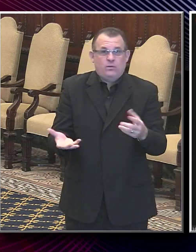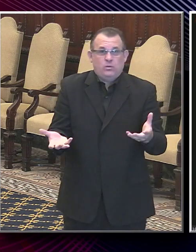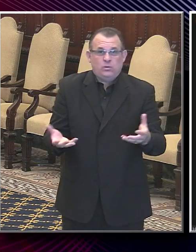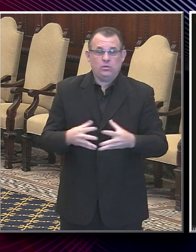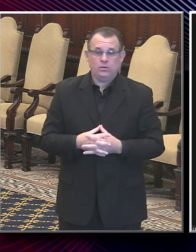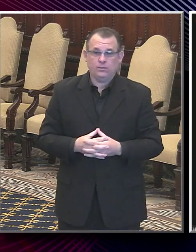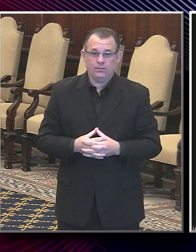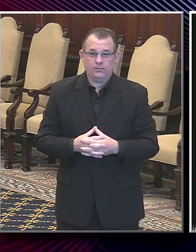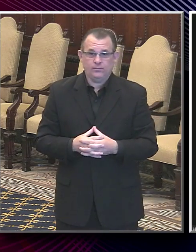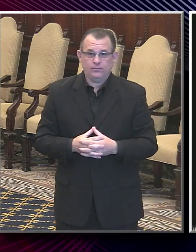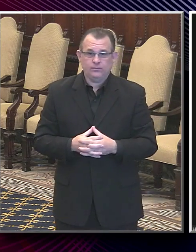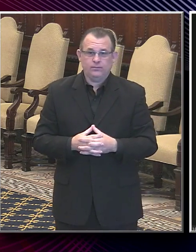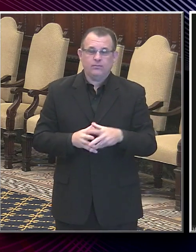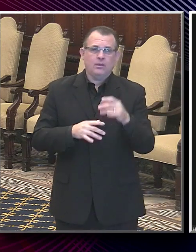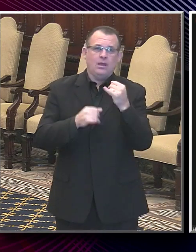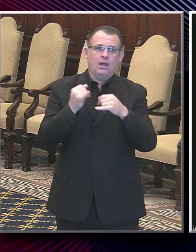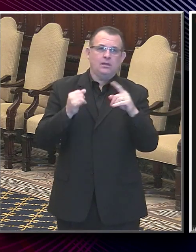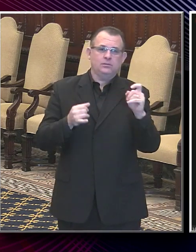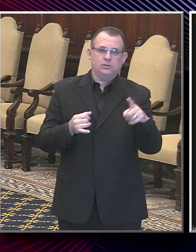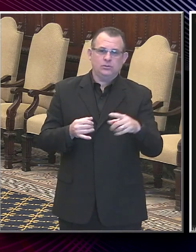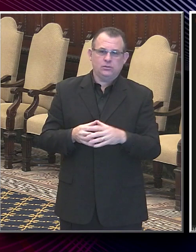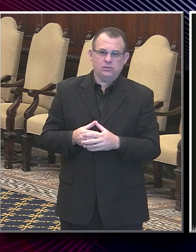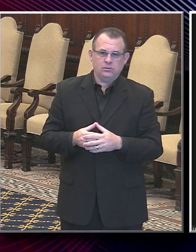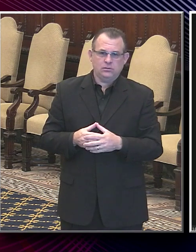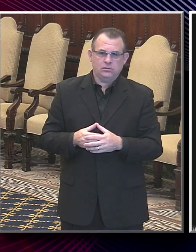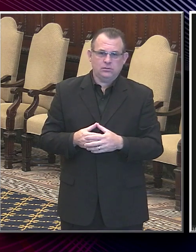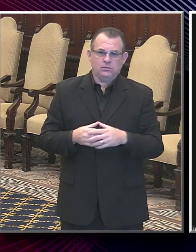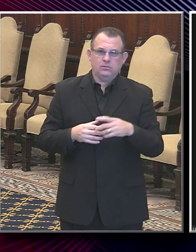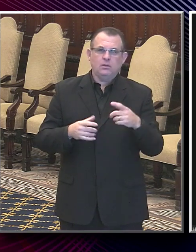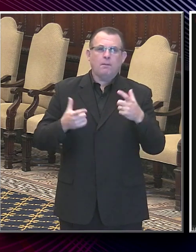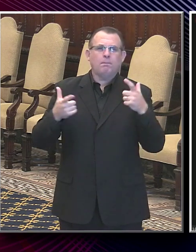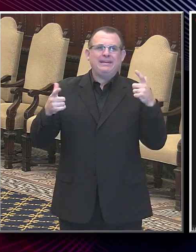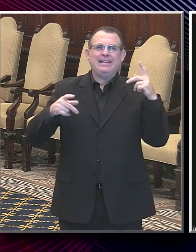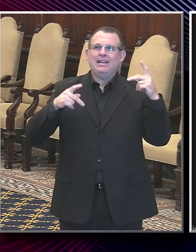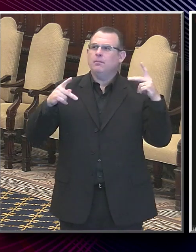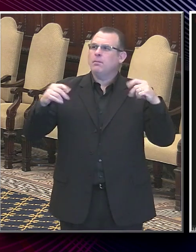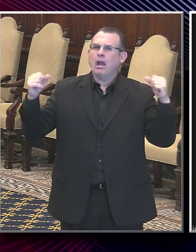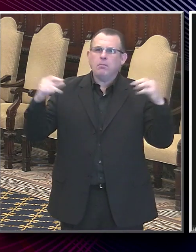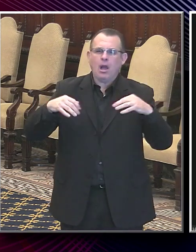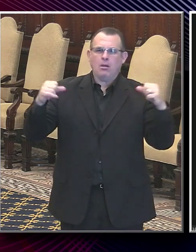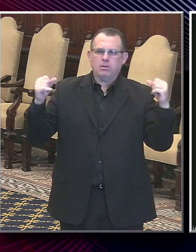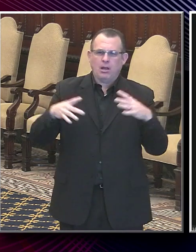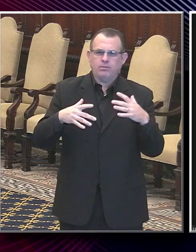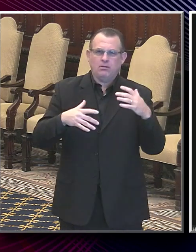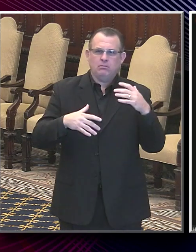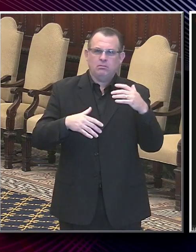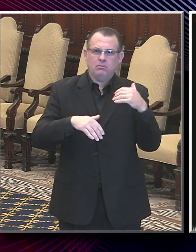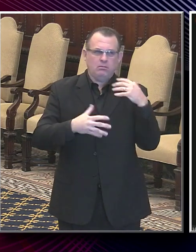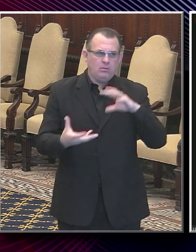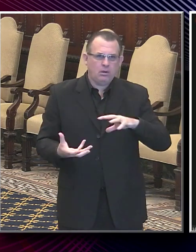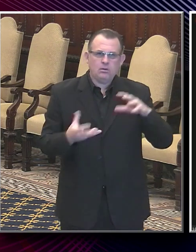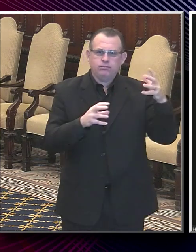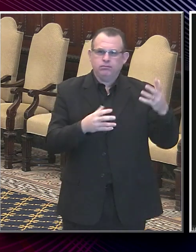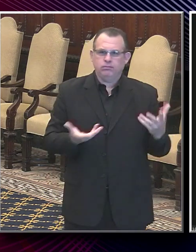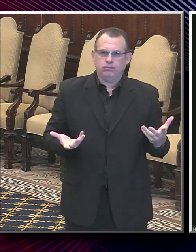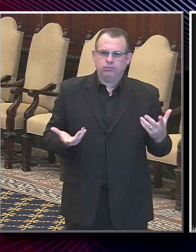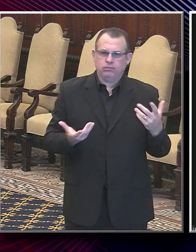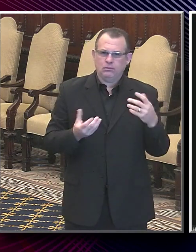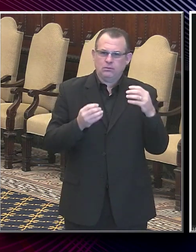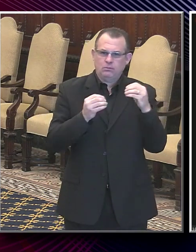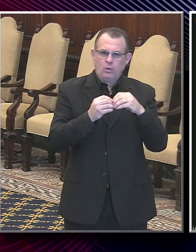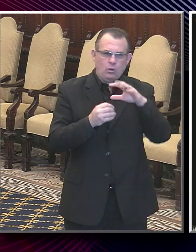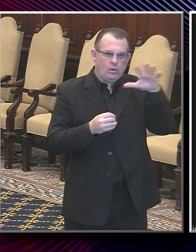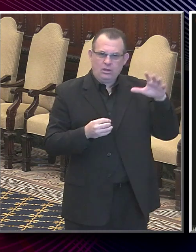And lastly, regarding large gatherings around the city, you know, this issue from last night on CCB Moore has been repeated in other